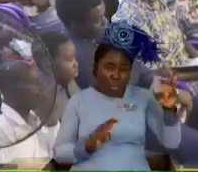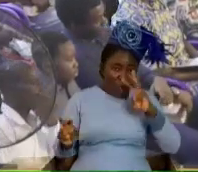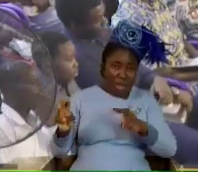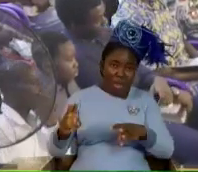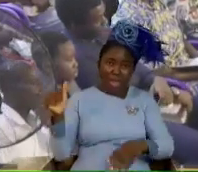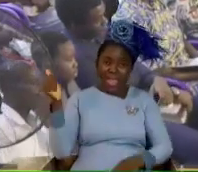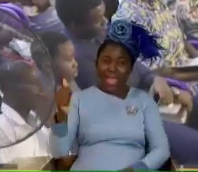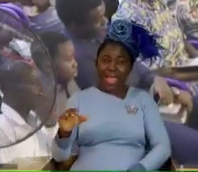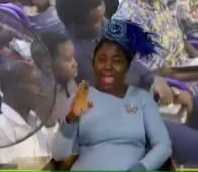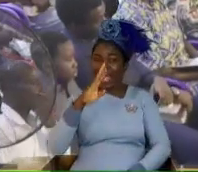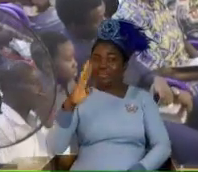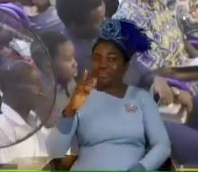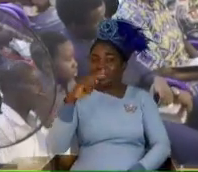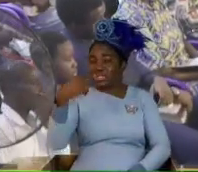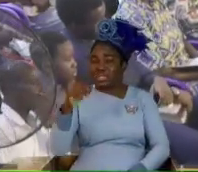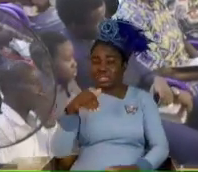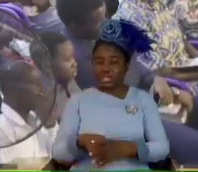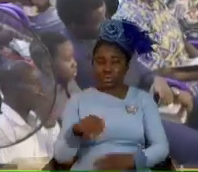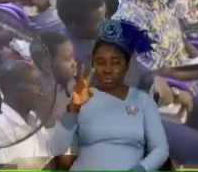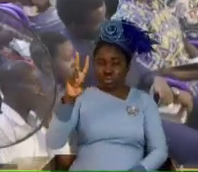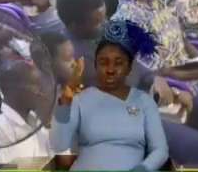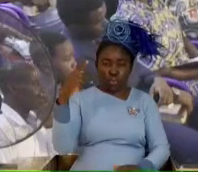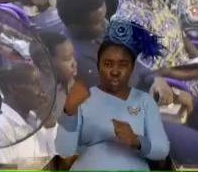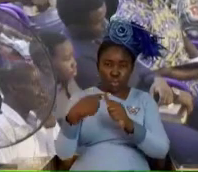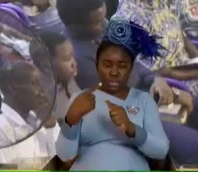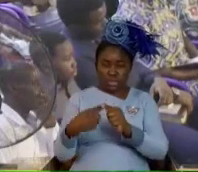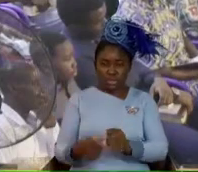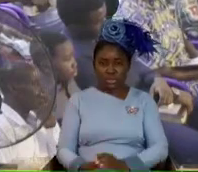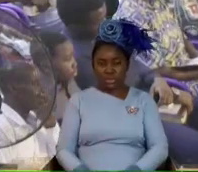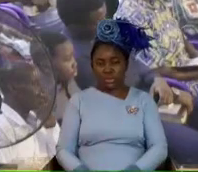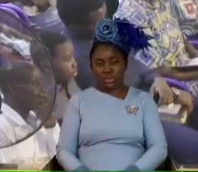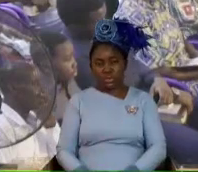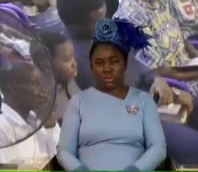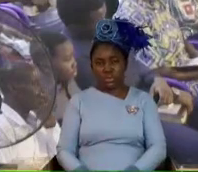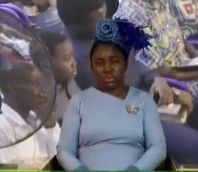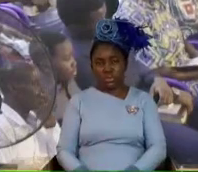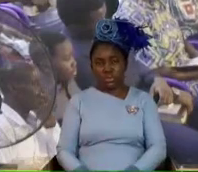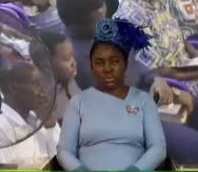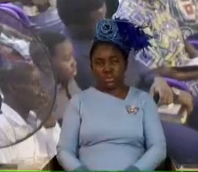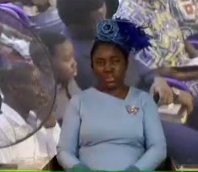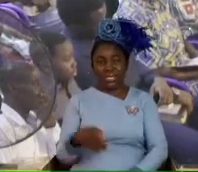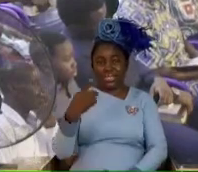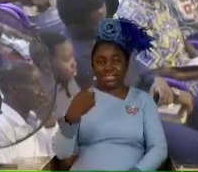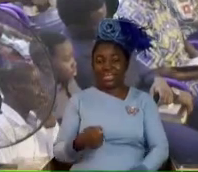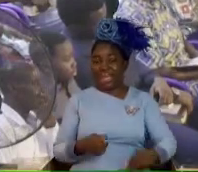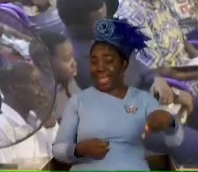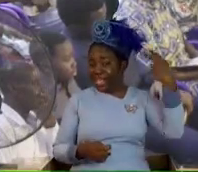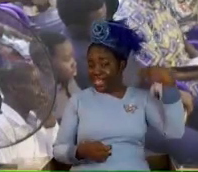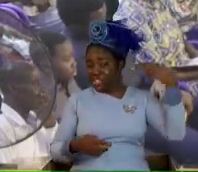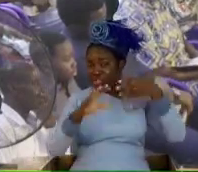summarized in two words. The history of failure in warfare